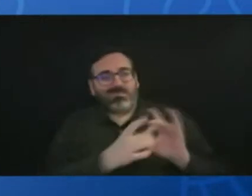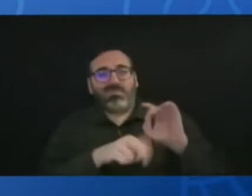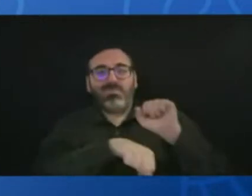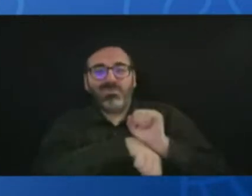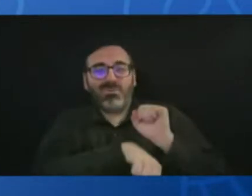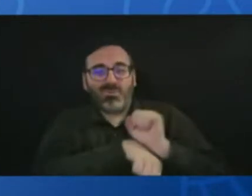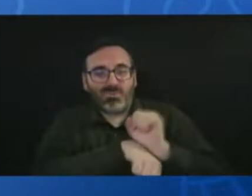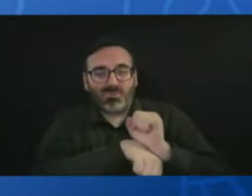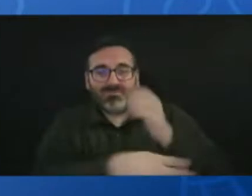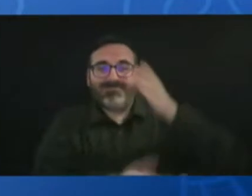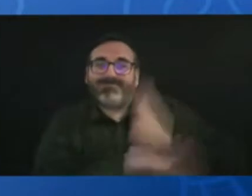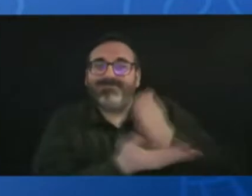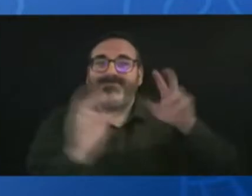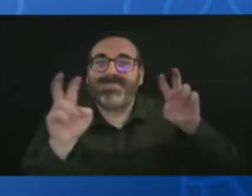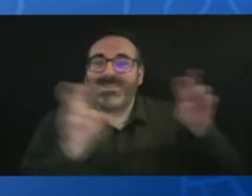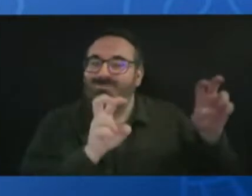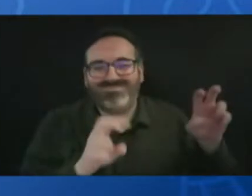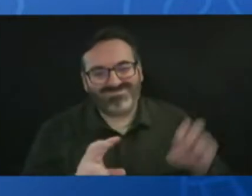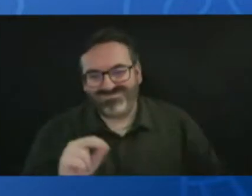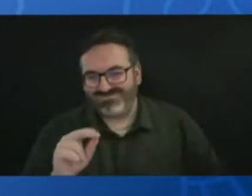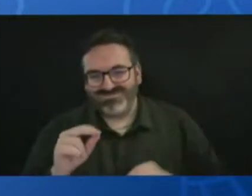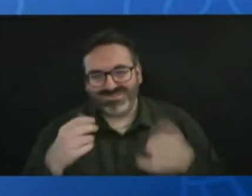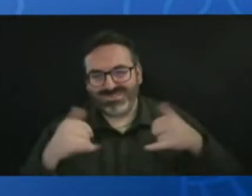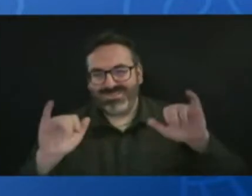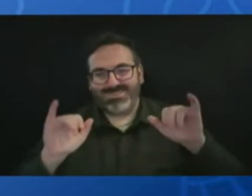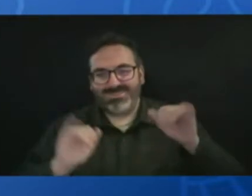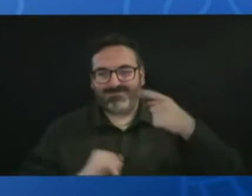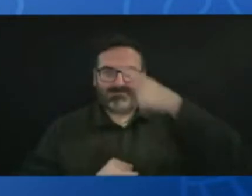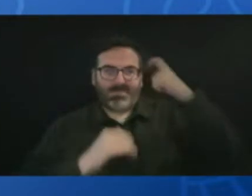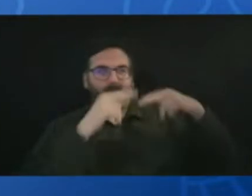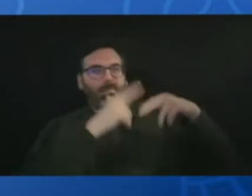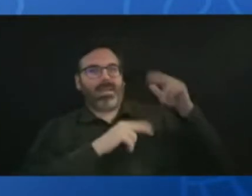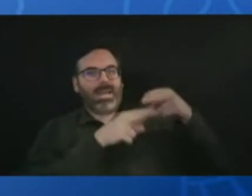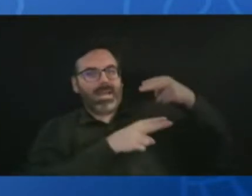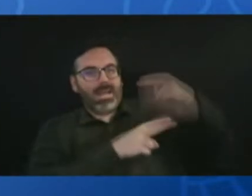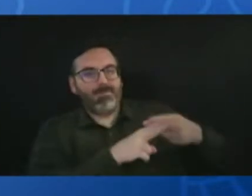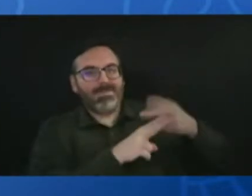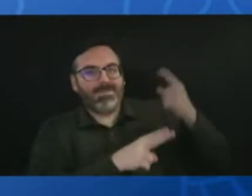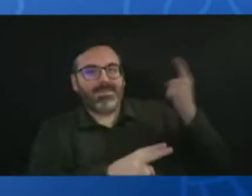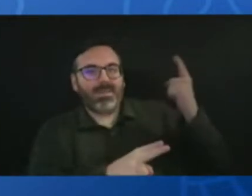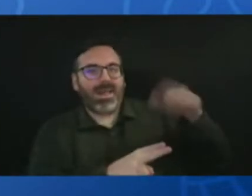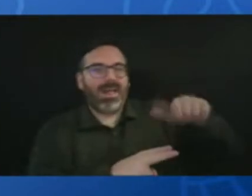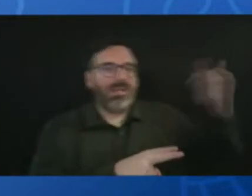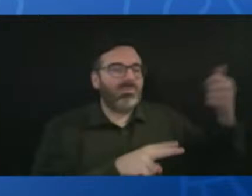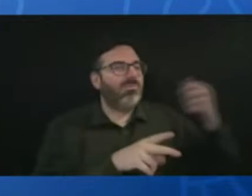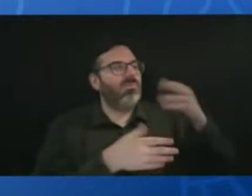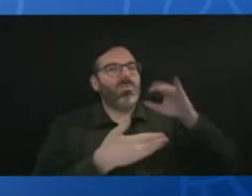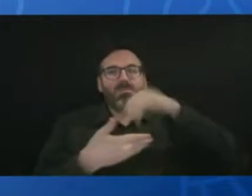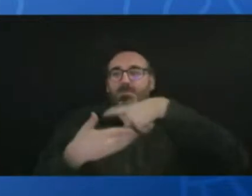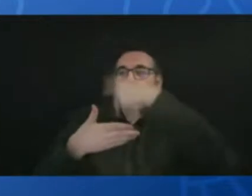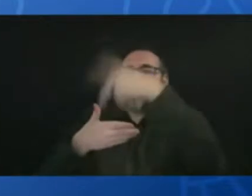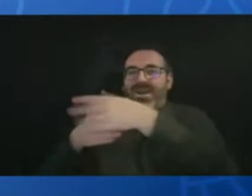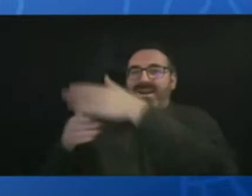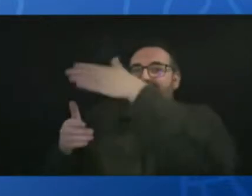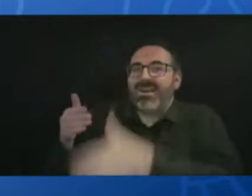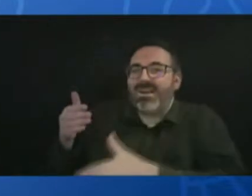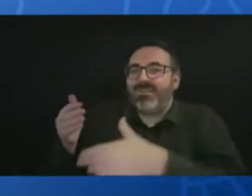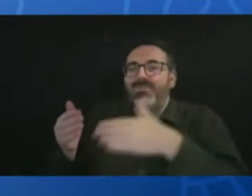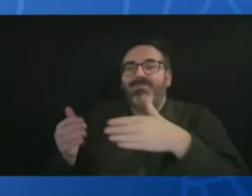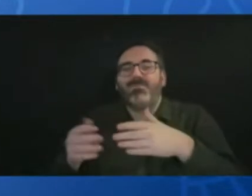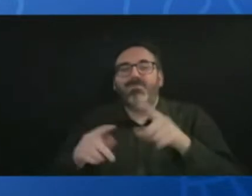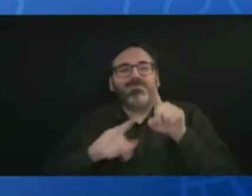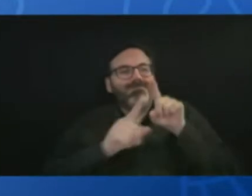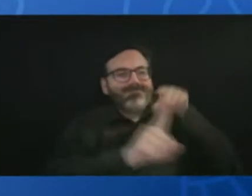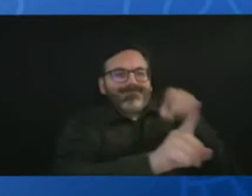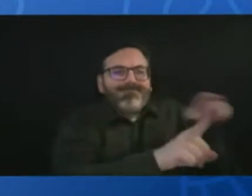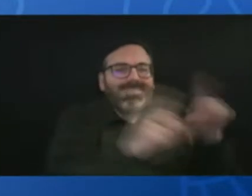certain building might be named something else, or a certain program has ended, or that a certain department is over or made smaller,